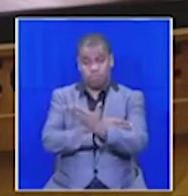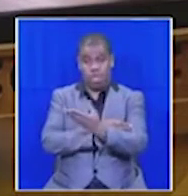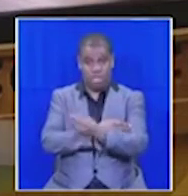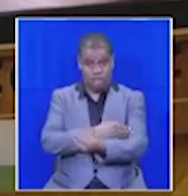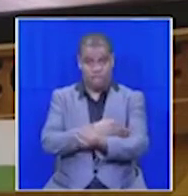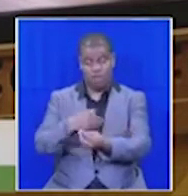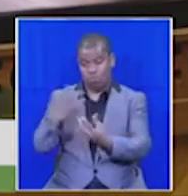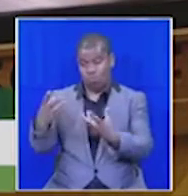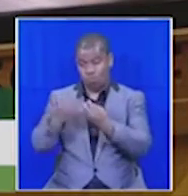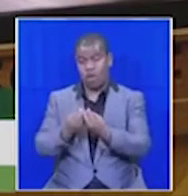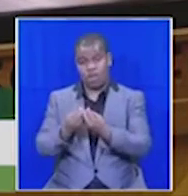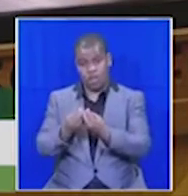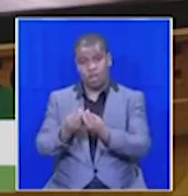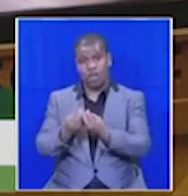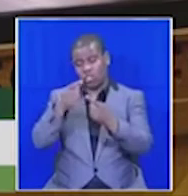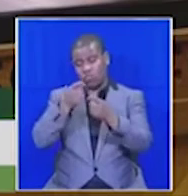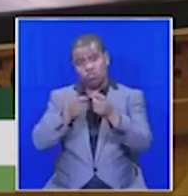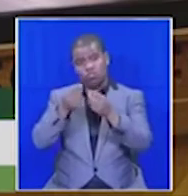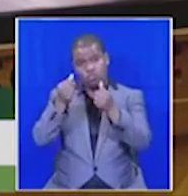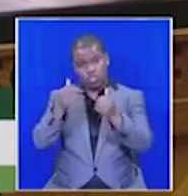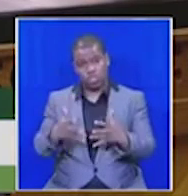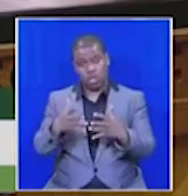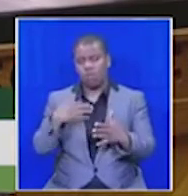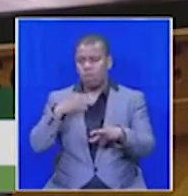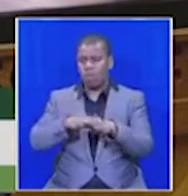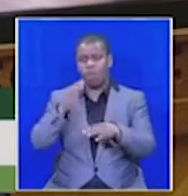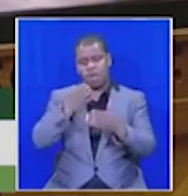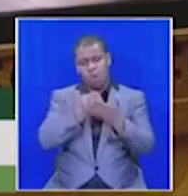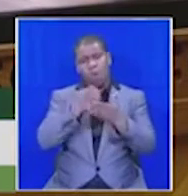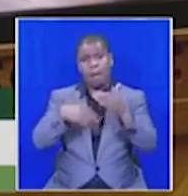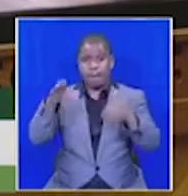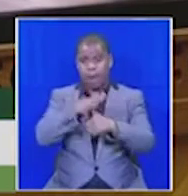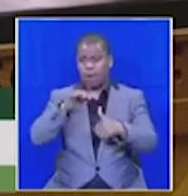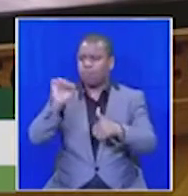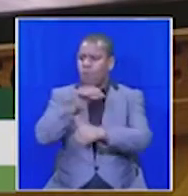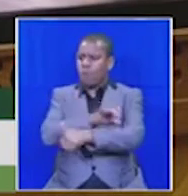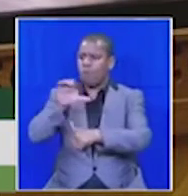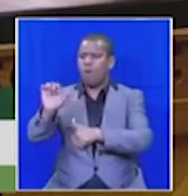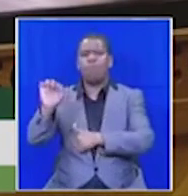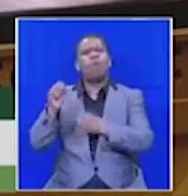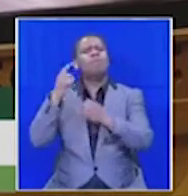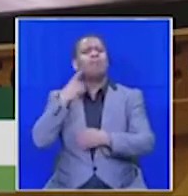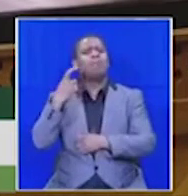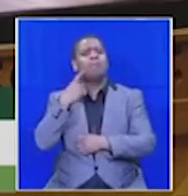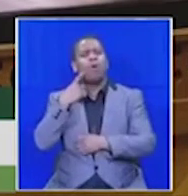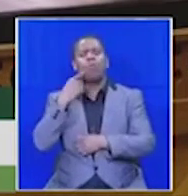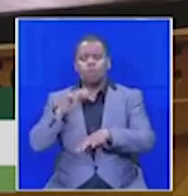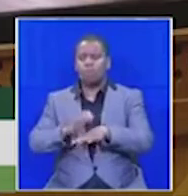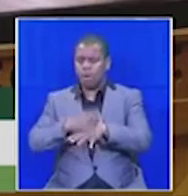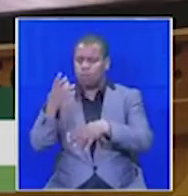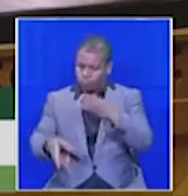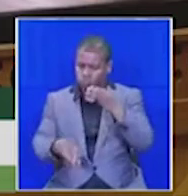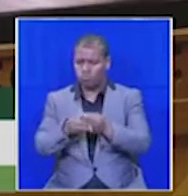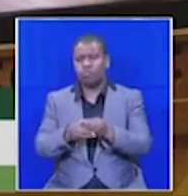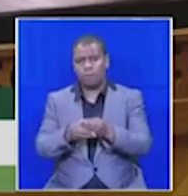with the Treasury, at the apex of economic management in South Africa. Its mandate is simple: increase value-added exports, increase